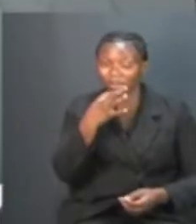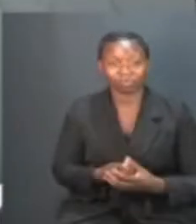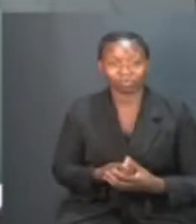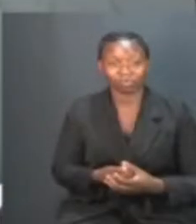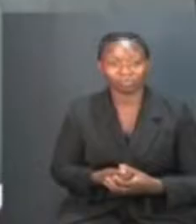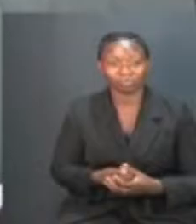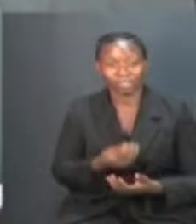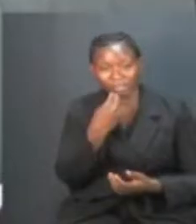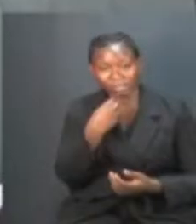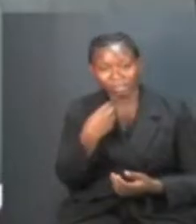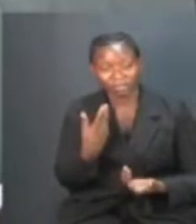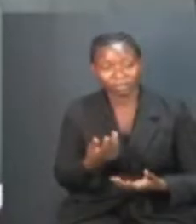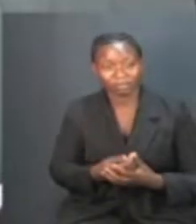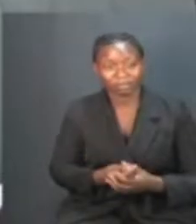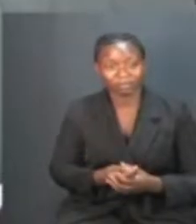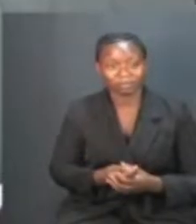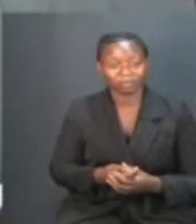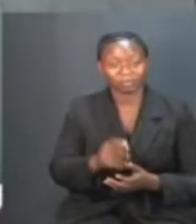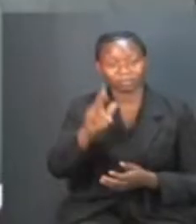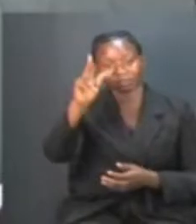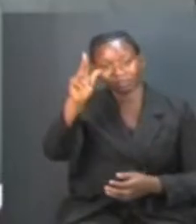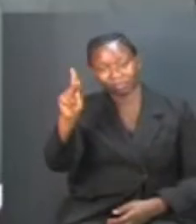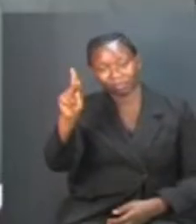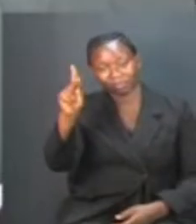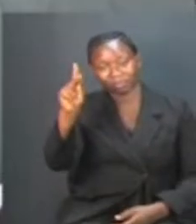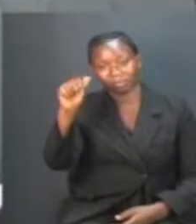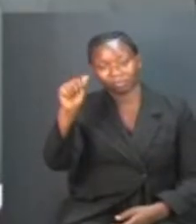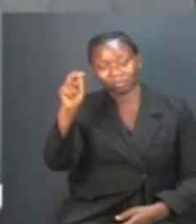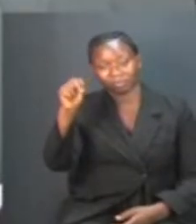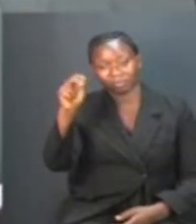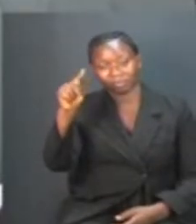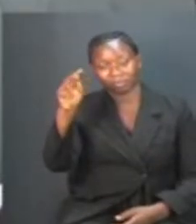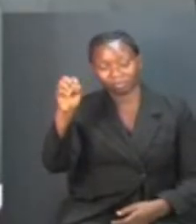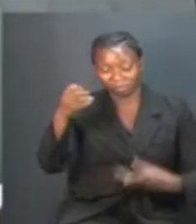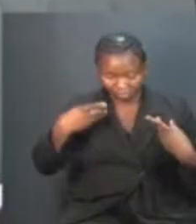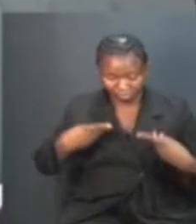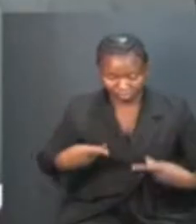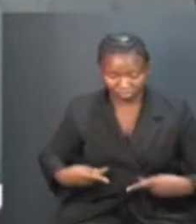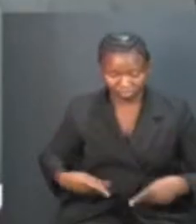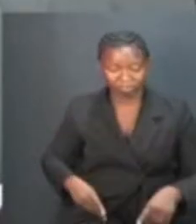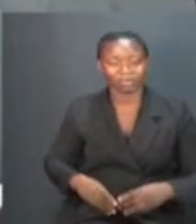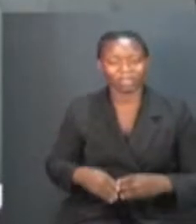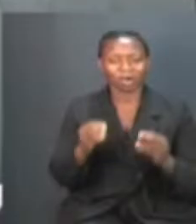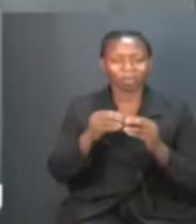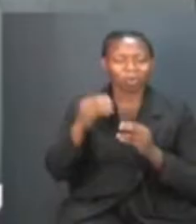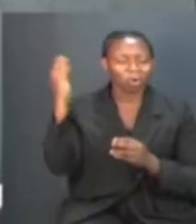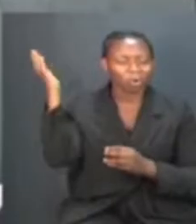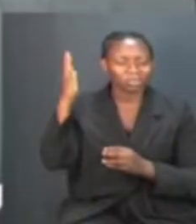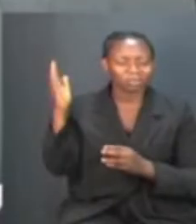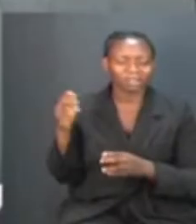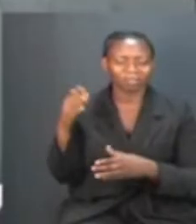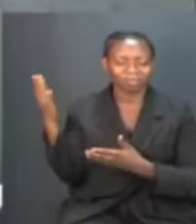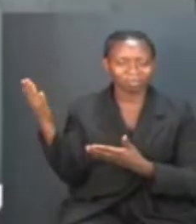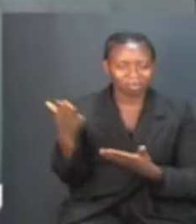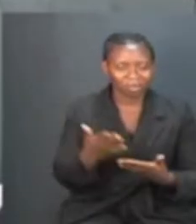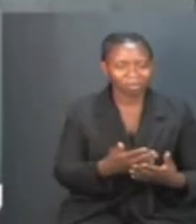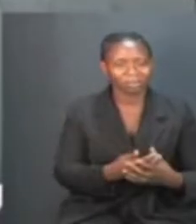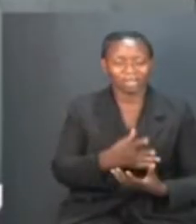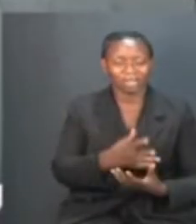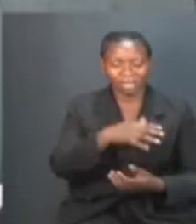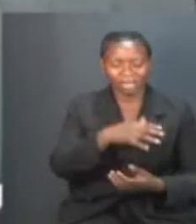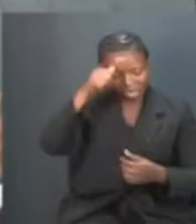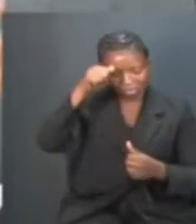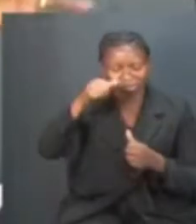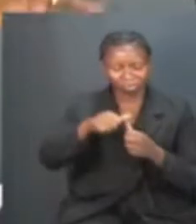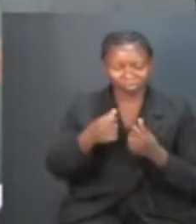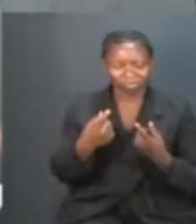eat. Kente cloth, Mr. Speaker, I know that several statements had been made. And I